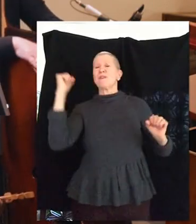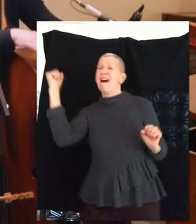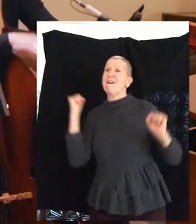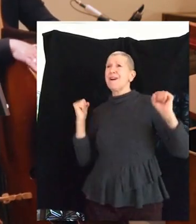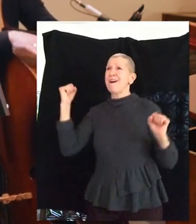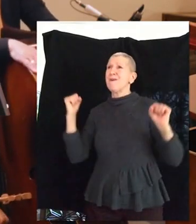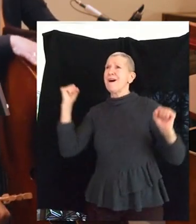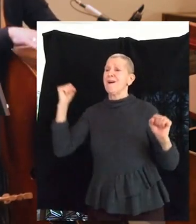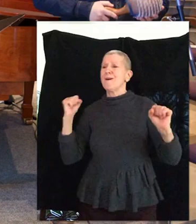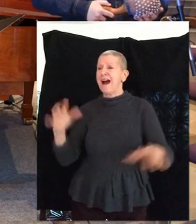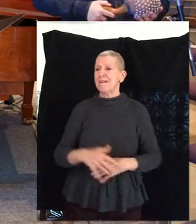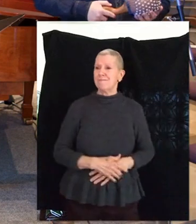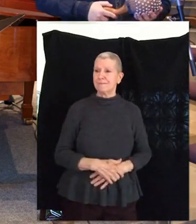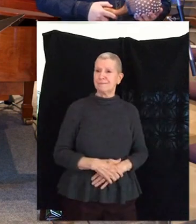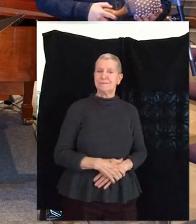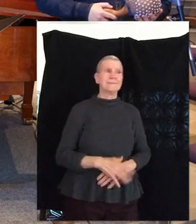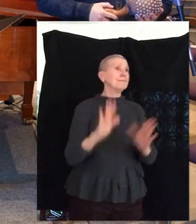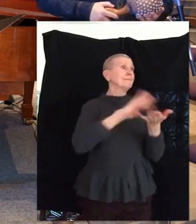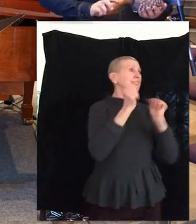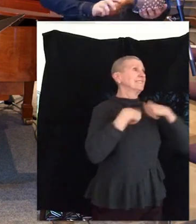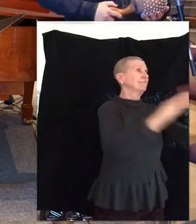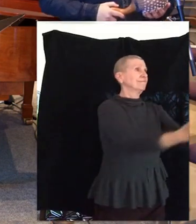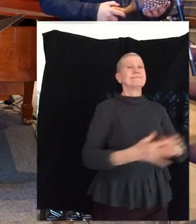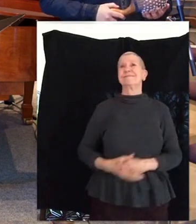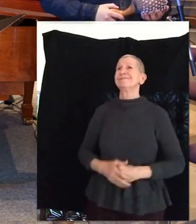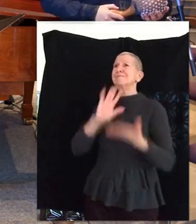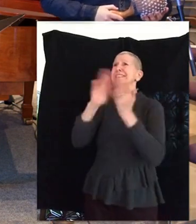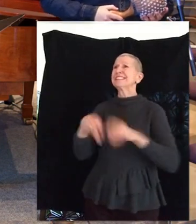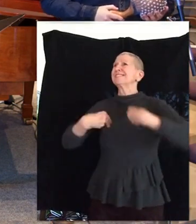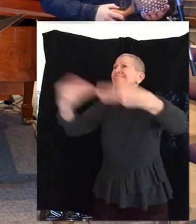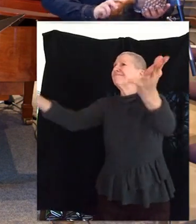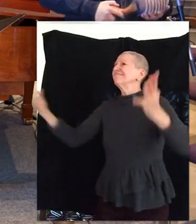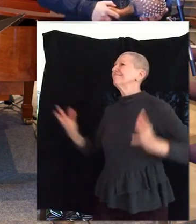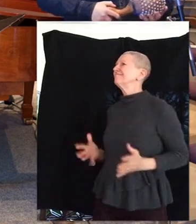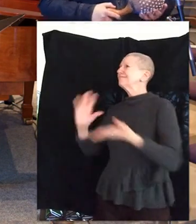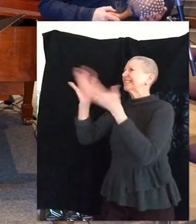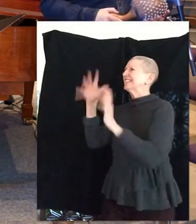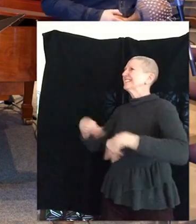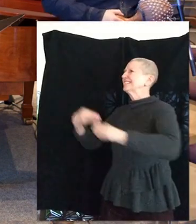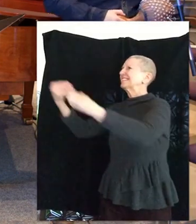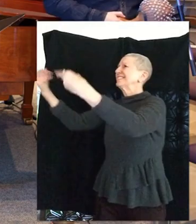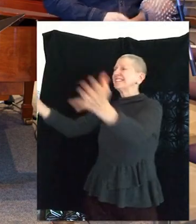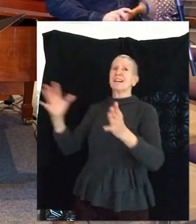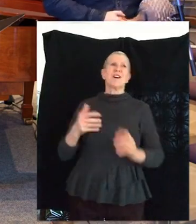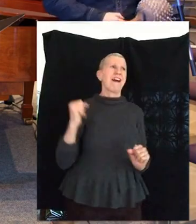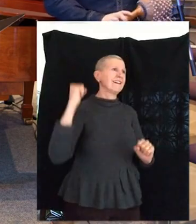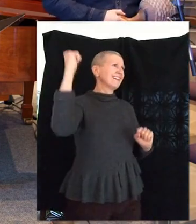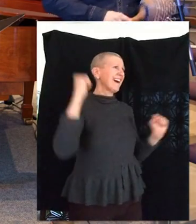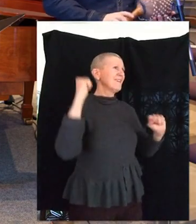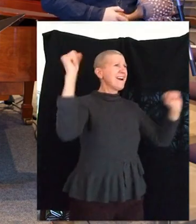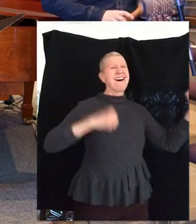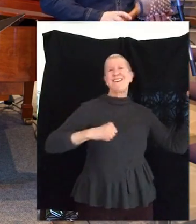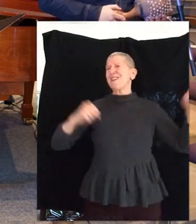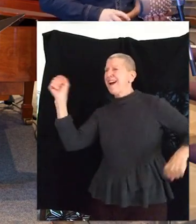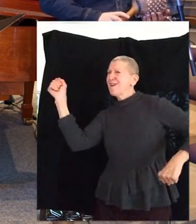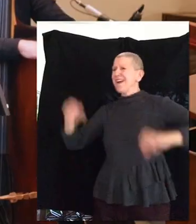yeah, oh yeah, oh yeah, oh yeah, oh yeah. Salam aleikum. Oh yeah. Salam aleikum. Oh yeah. Salam aleikum. Oh yeah, oh yeah,